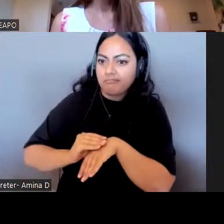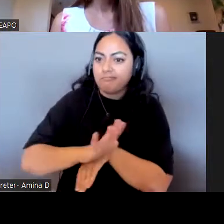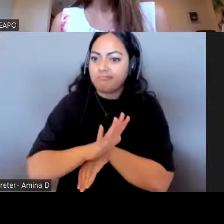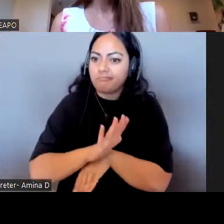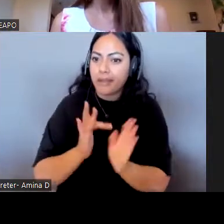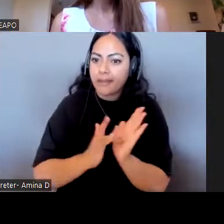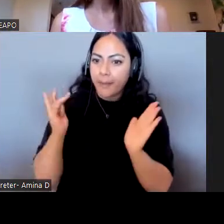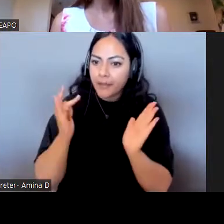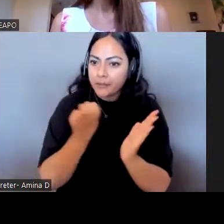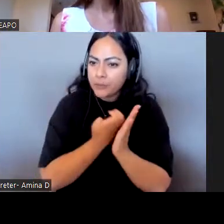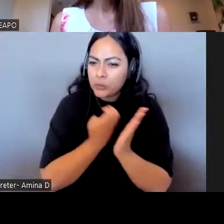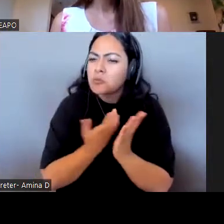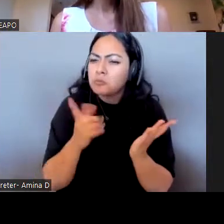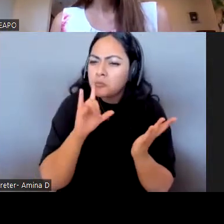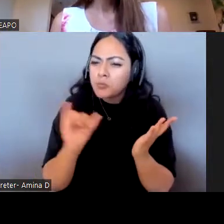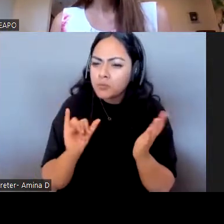on that there is an economic